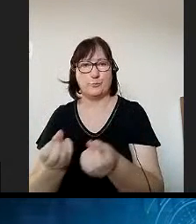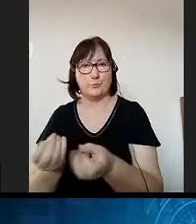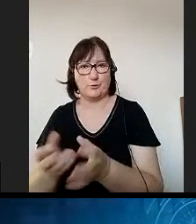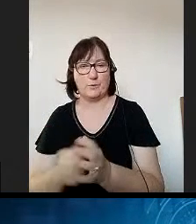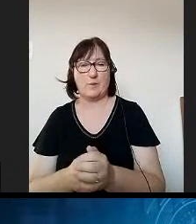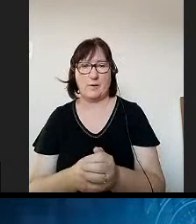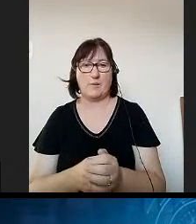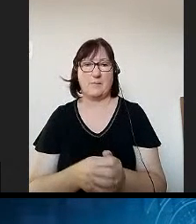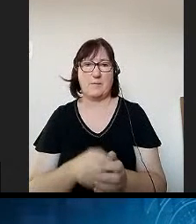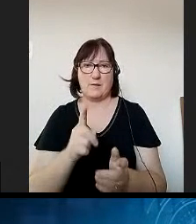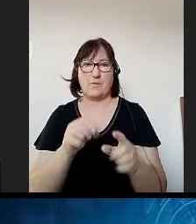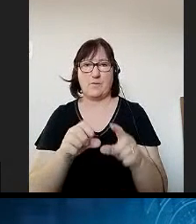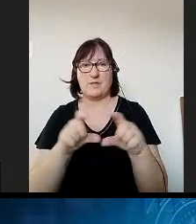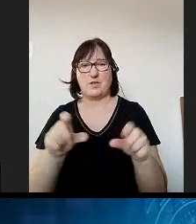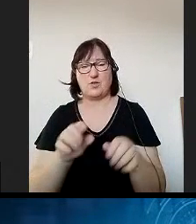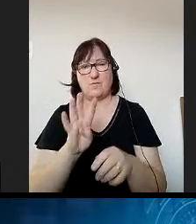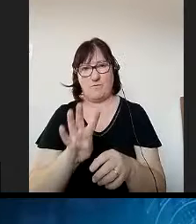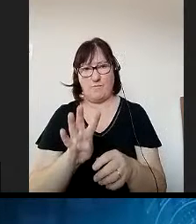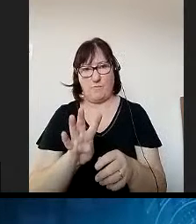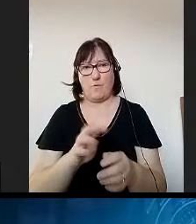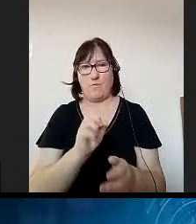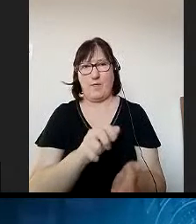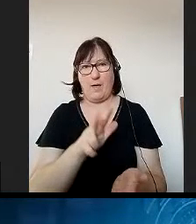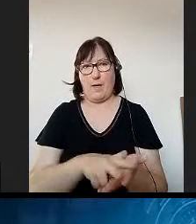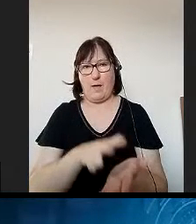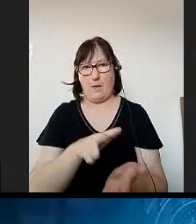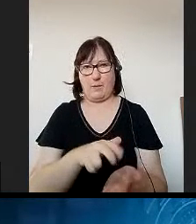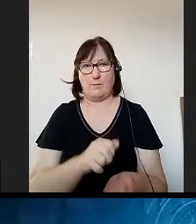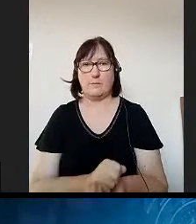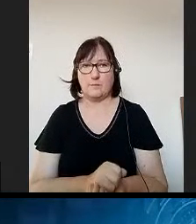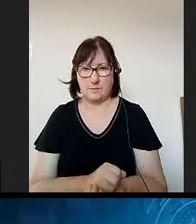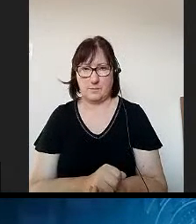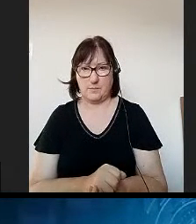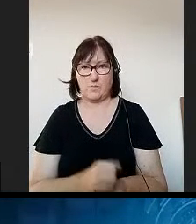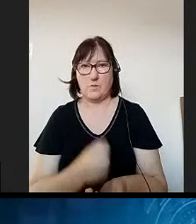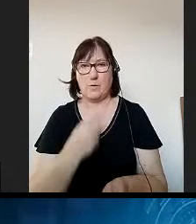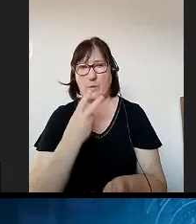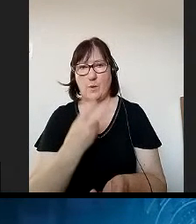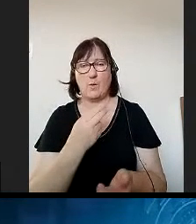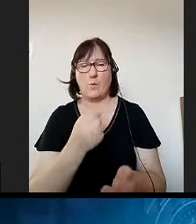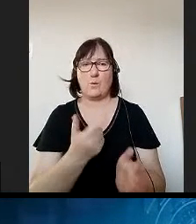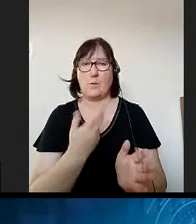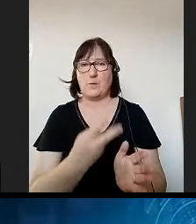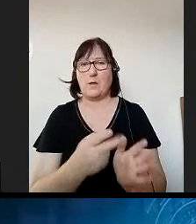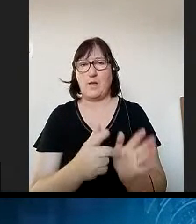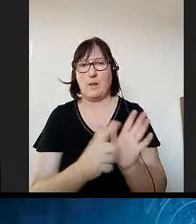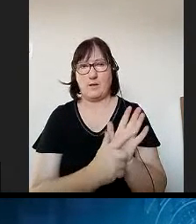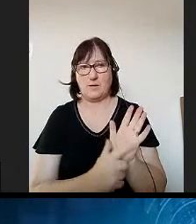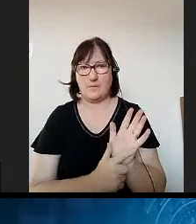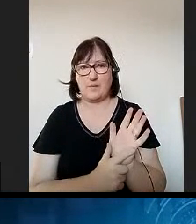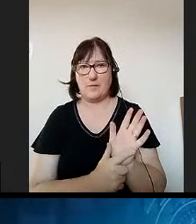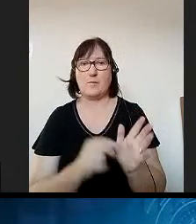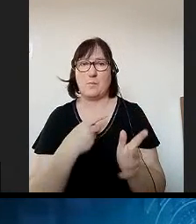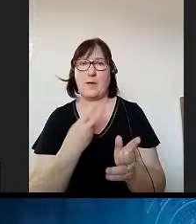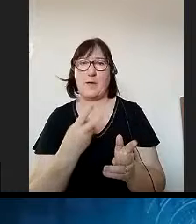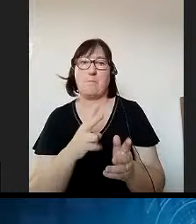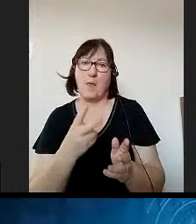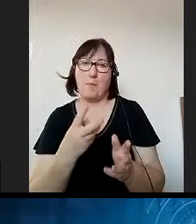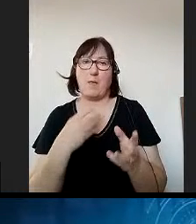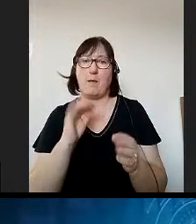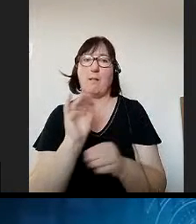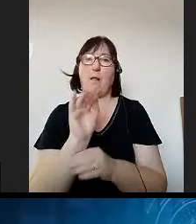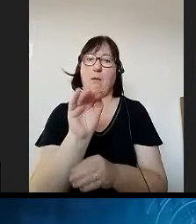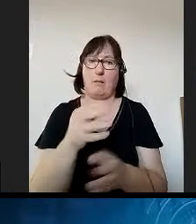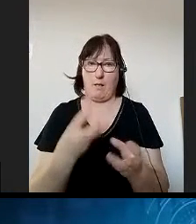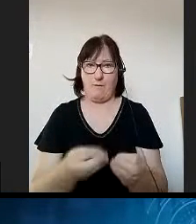Customs and Excise Act. So we are working on legislation to have the rulings published in future. SARS is working on